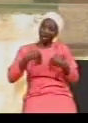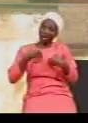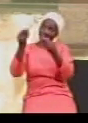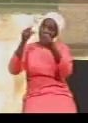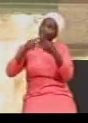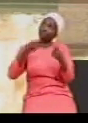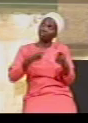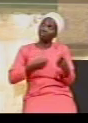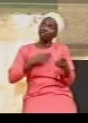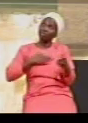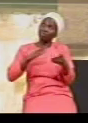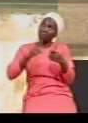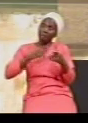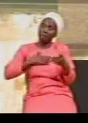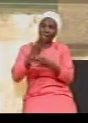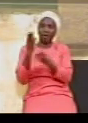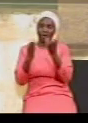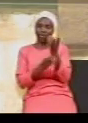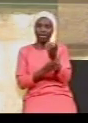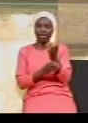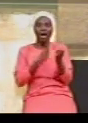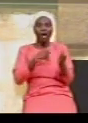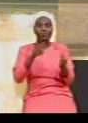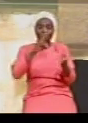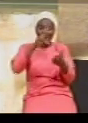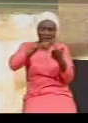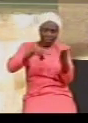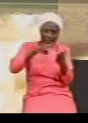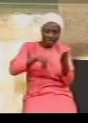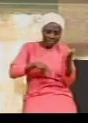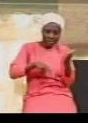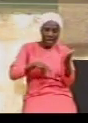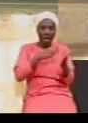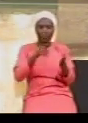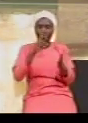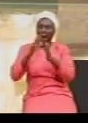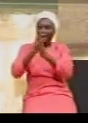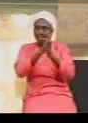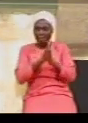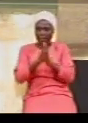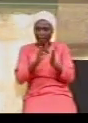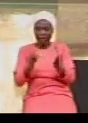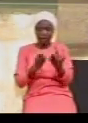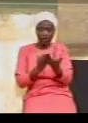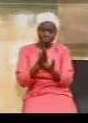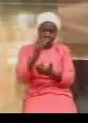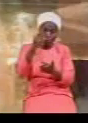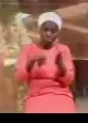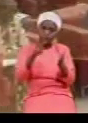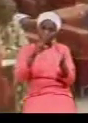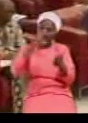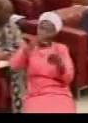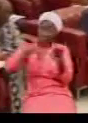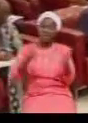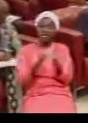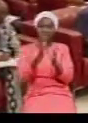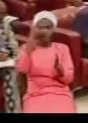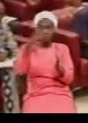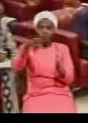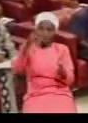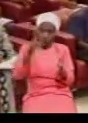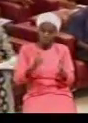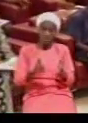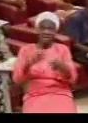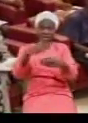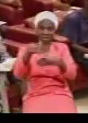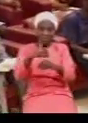hands. You are reading and praying through what you are reading. That's why we need to take the scriptures more